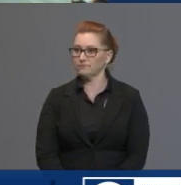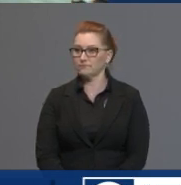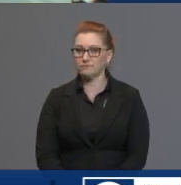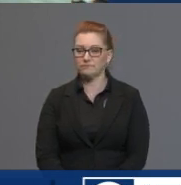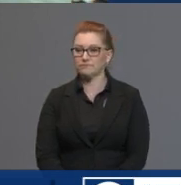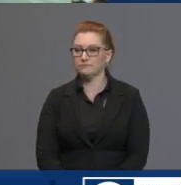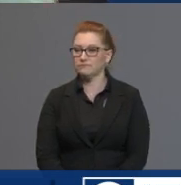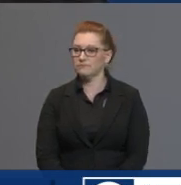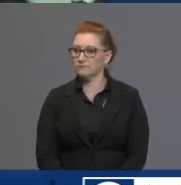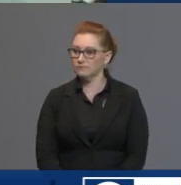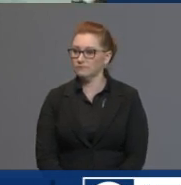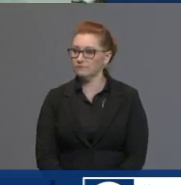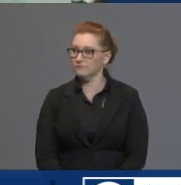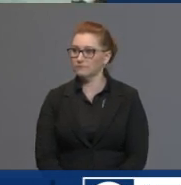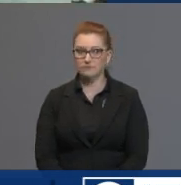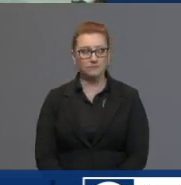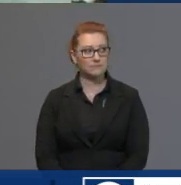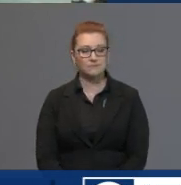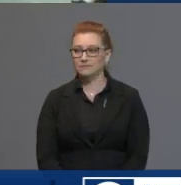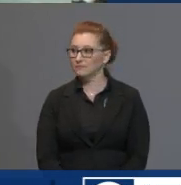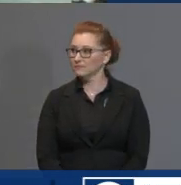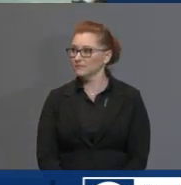Anybody outside? Is this the official camera over here?